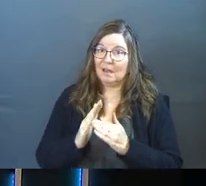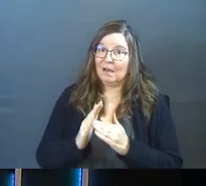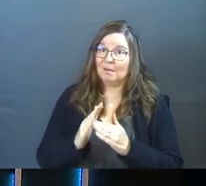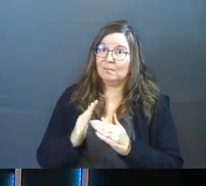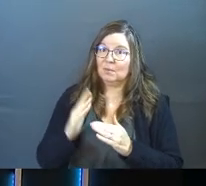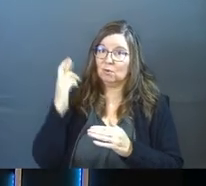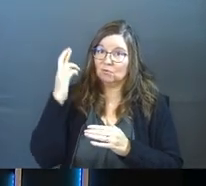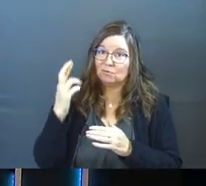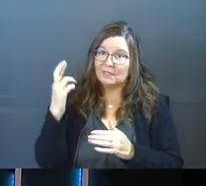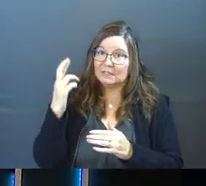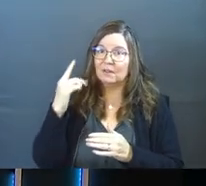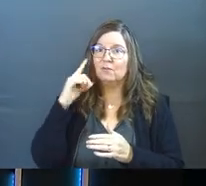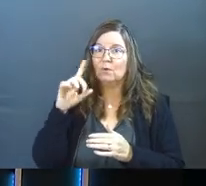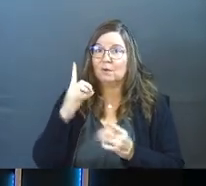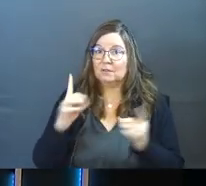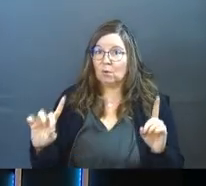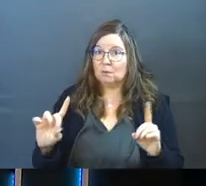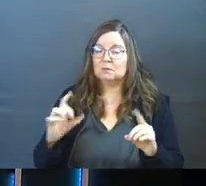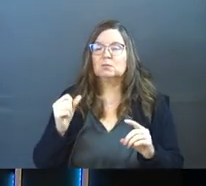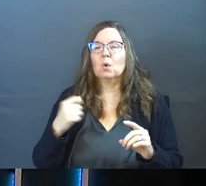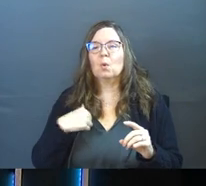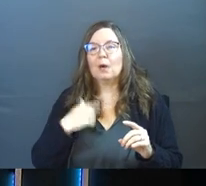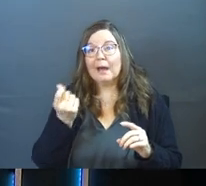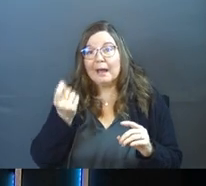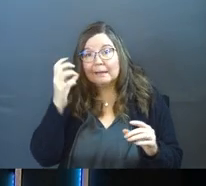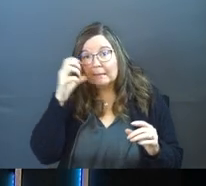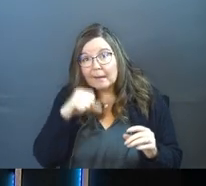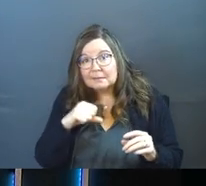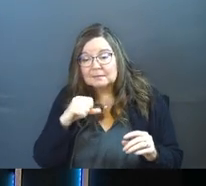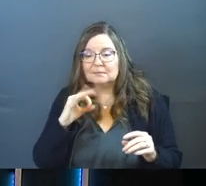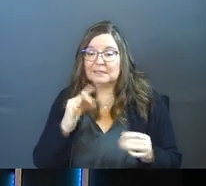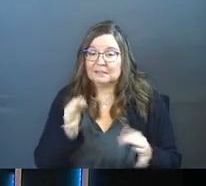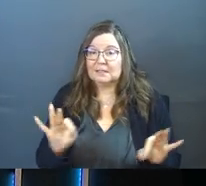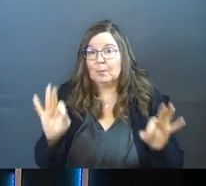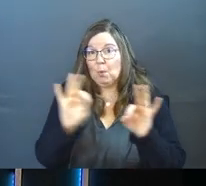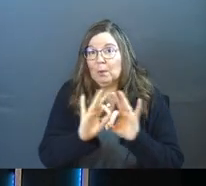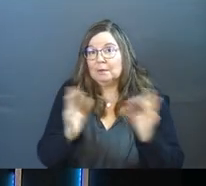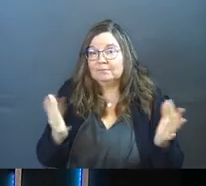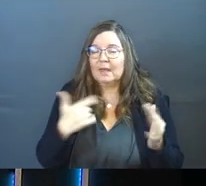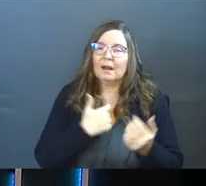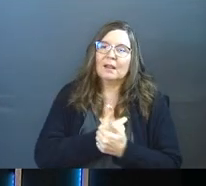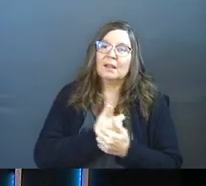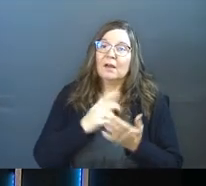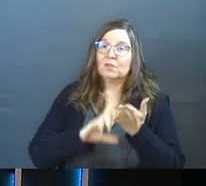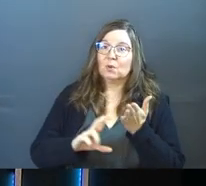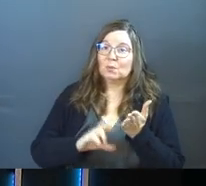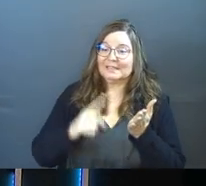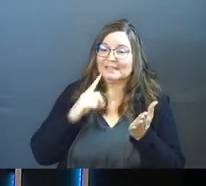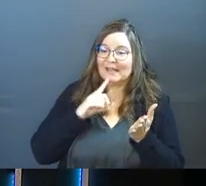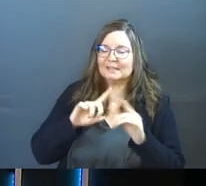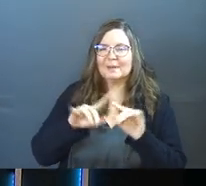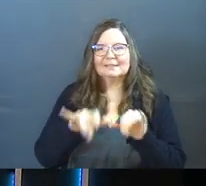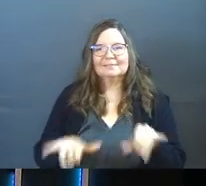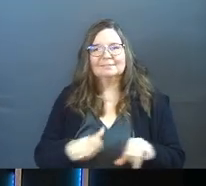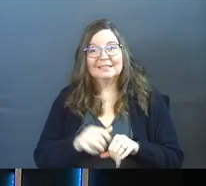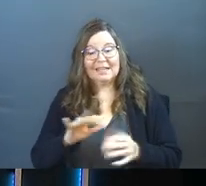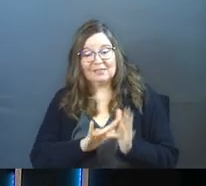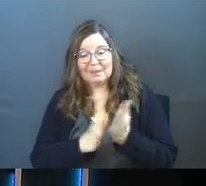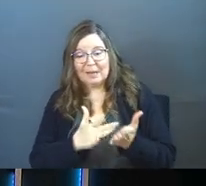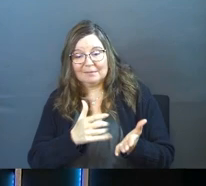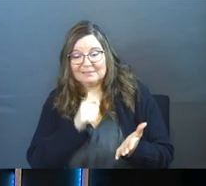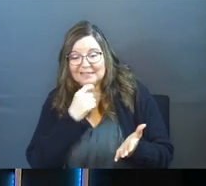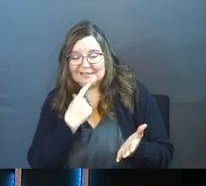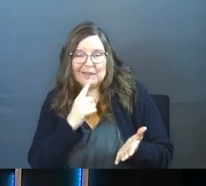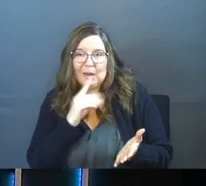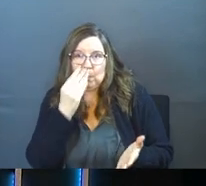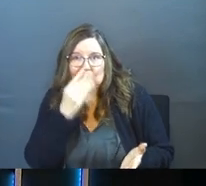one reason for divorce. So I guess it's important. And I love that research says this, but man, if the Bible doesn't